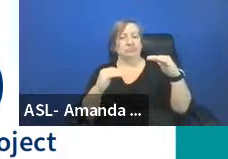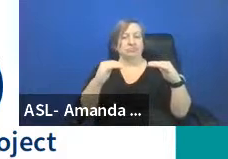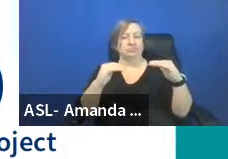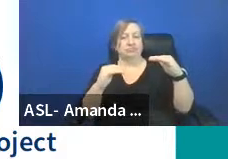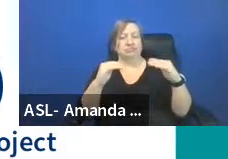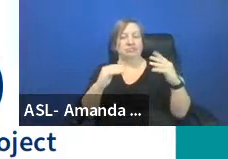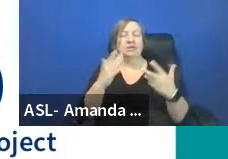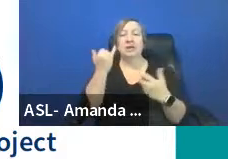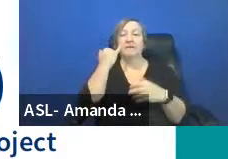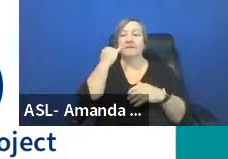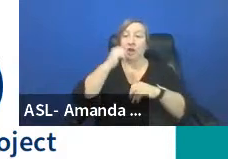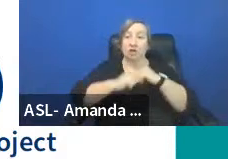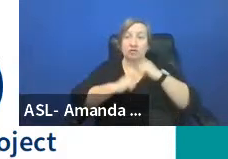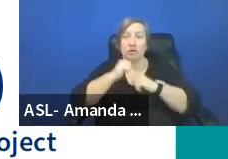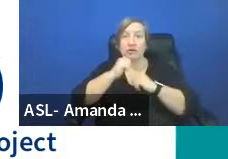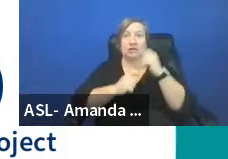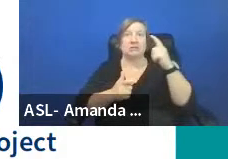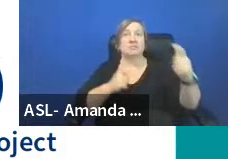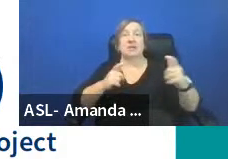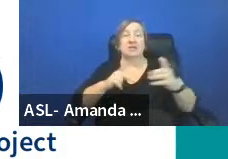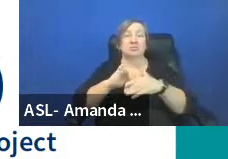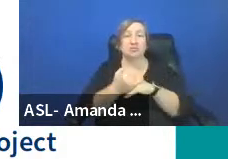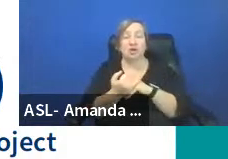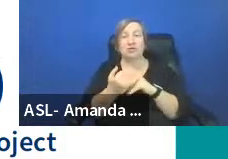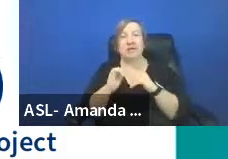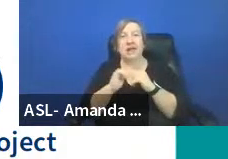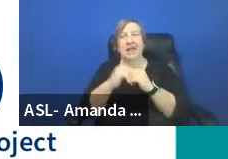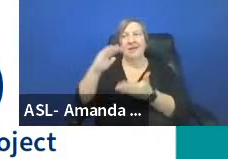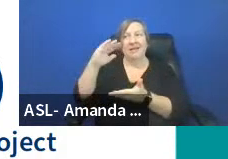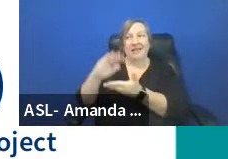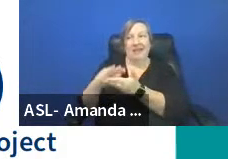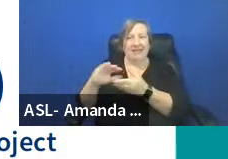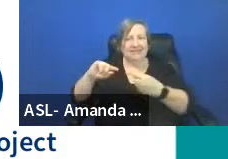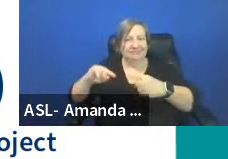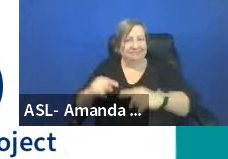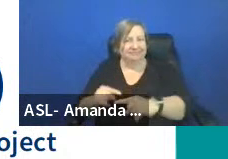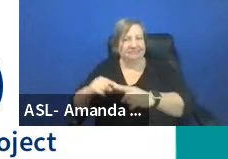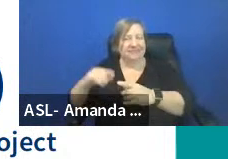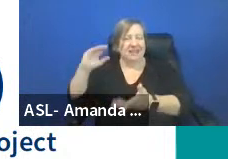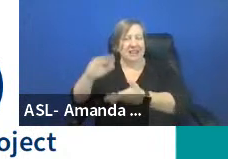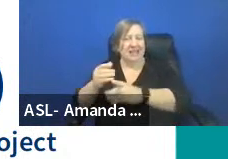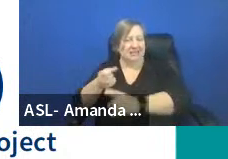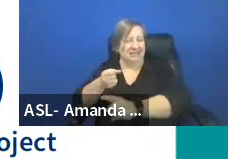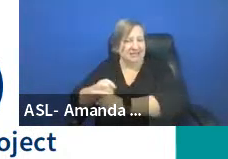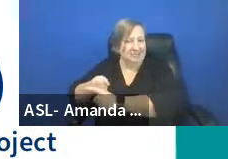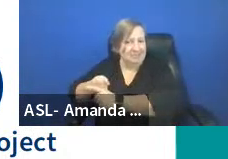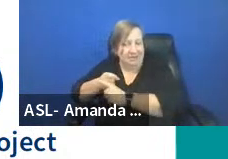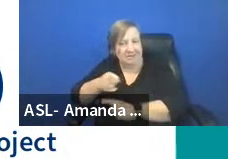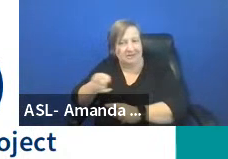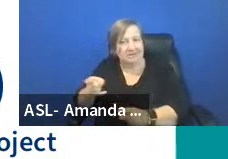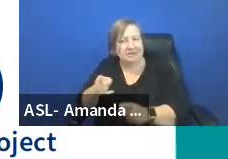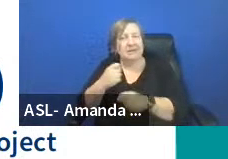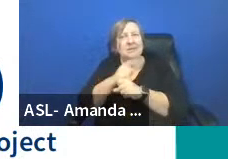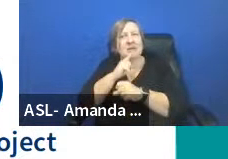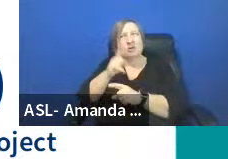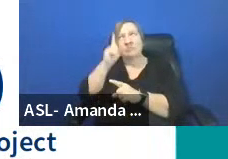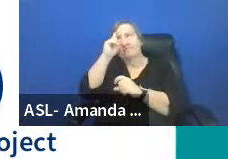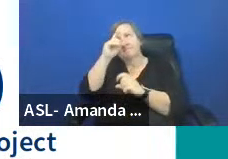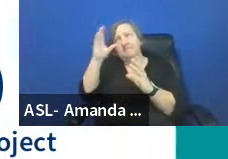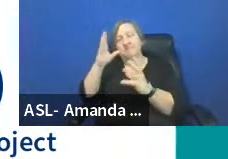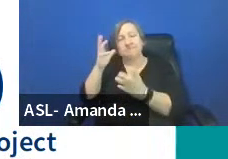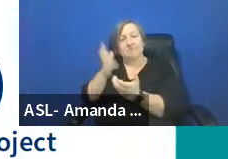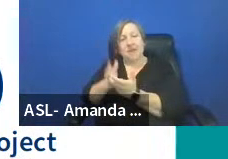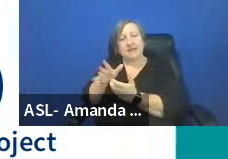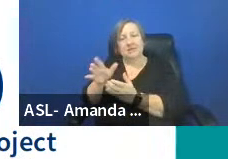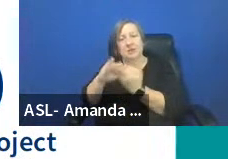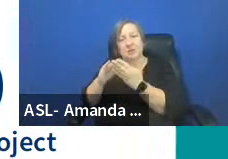construction of the mega projects. And it also is important that we're ensuring that this aligns with the community's future vision